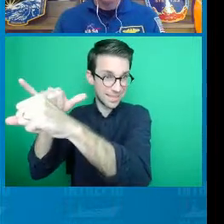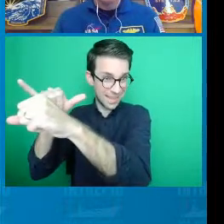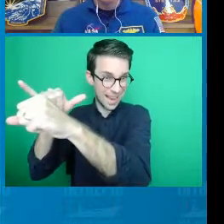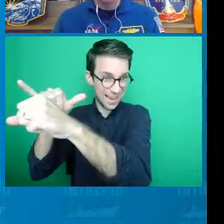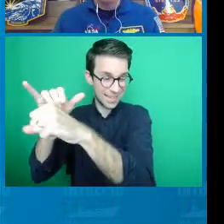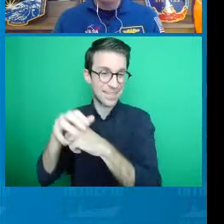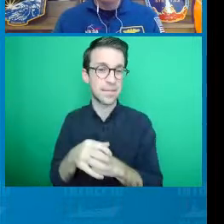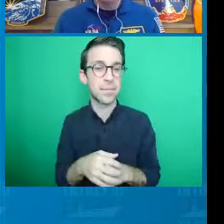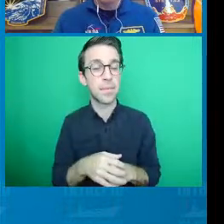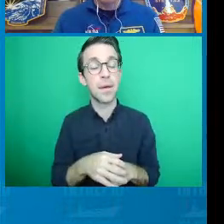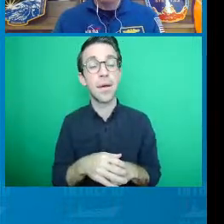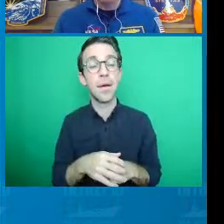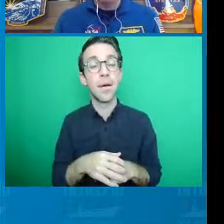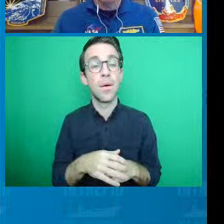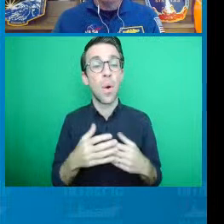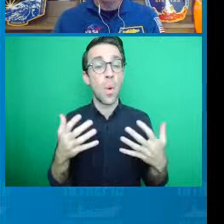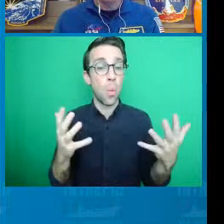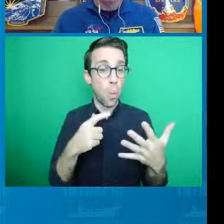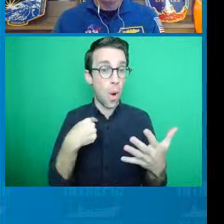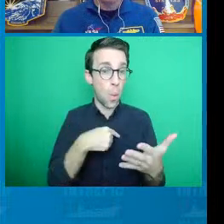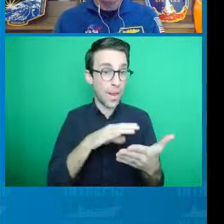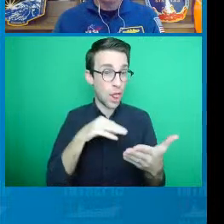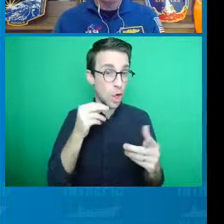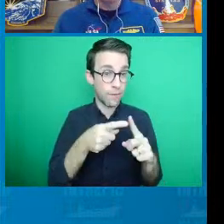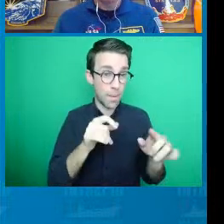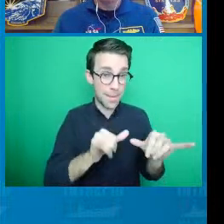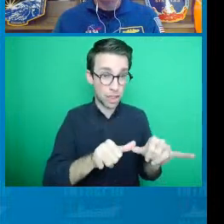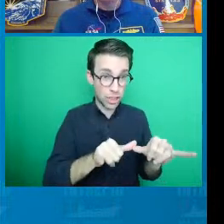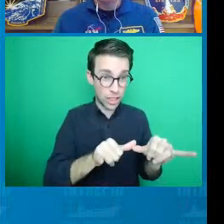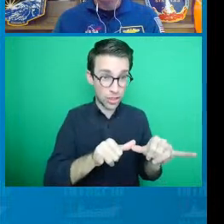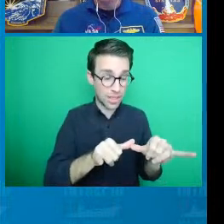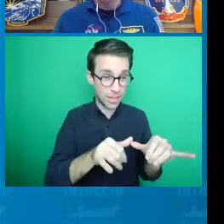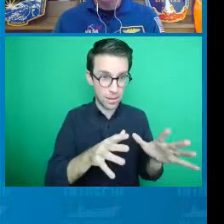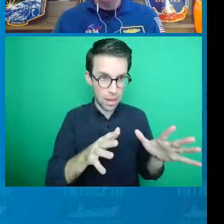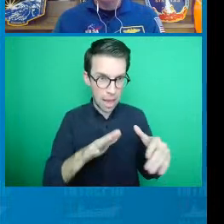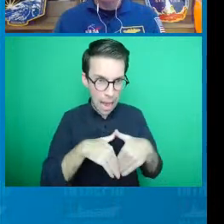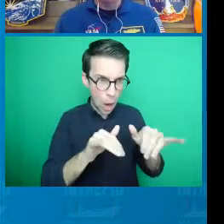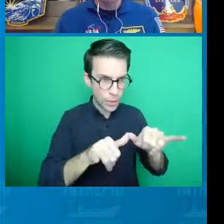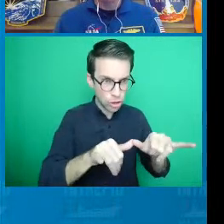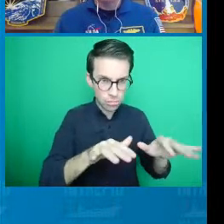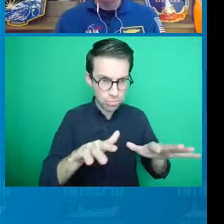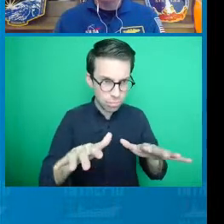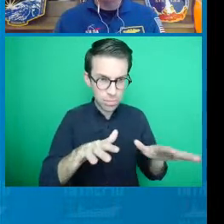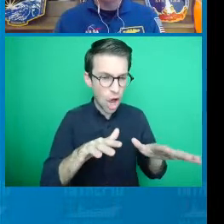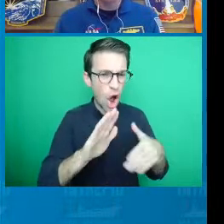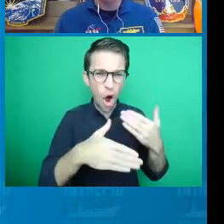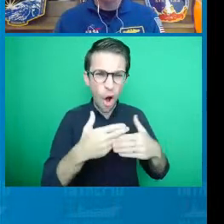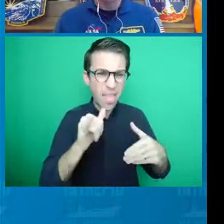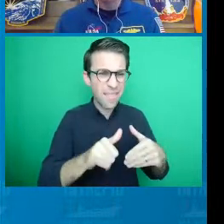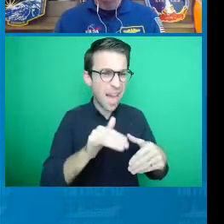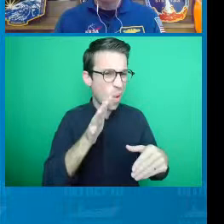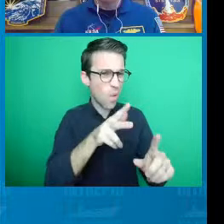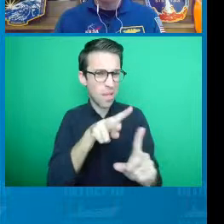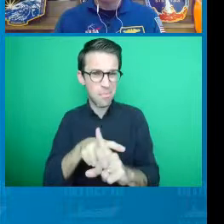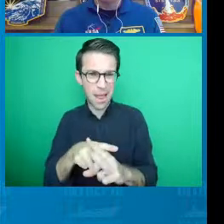side will obviously improve everything we do here on Earth in many ways, but